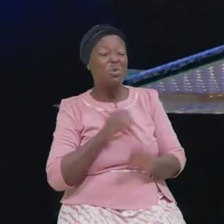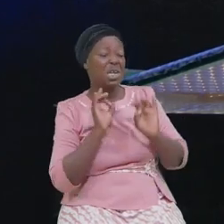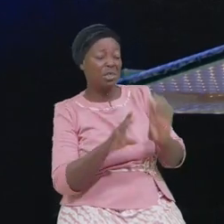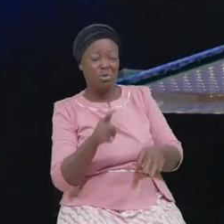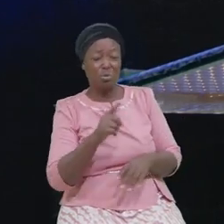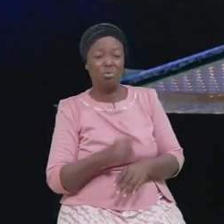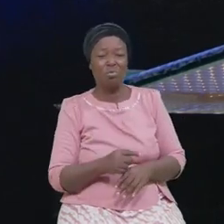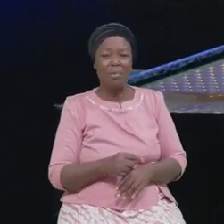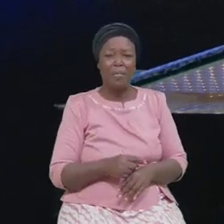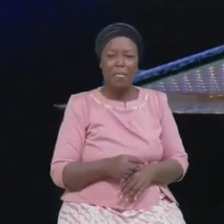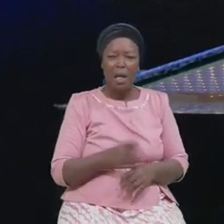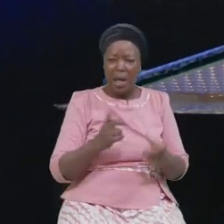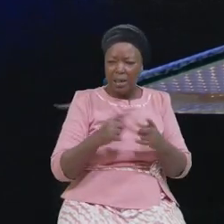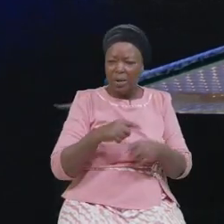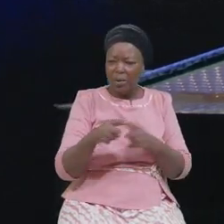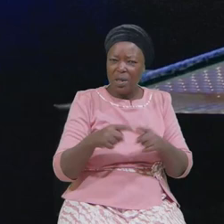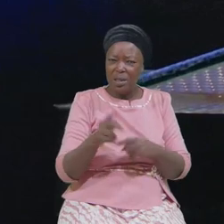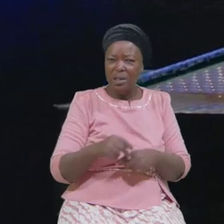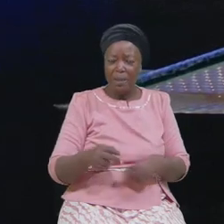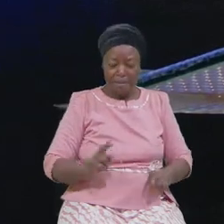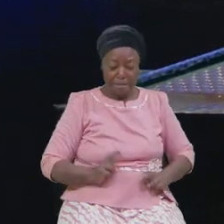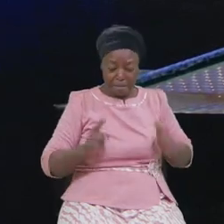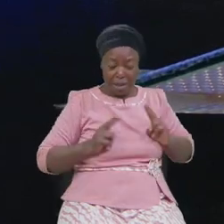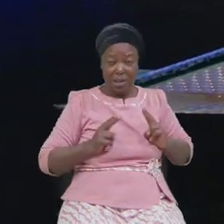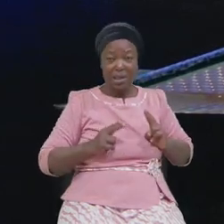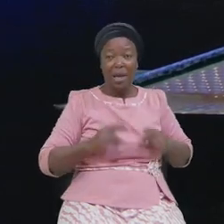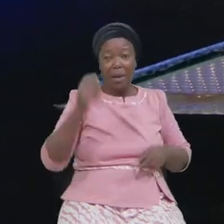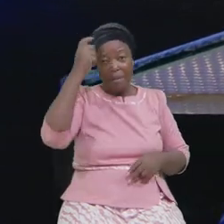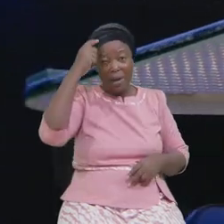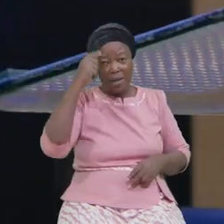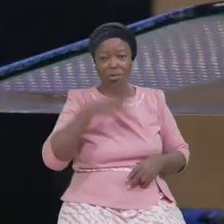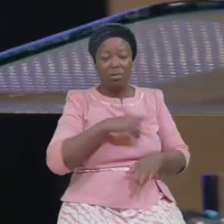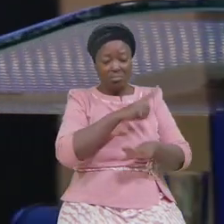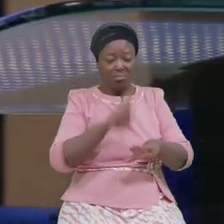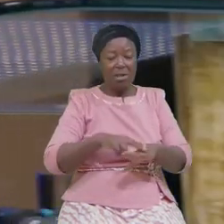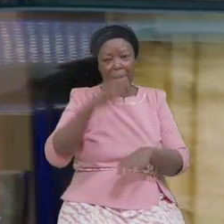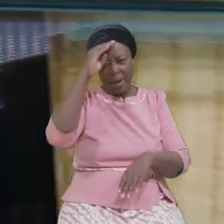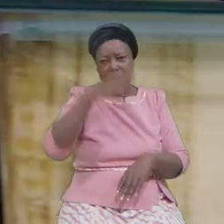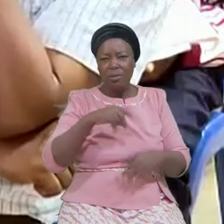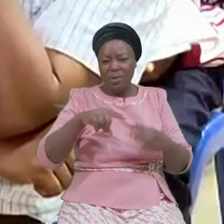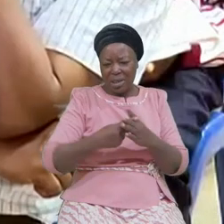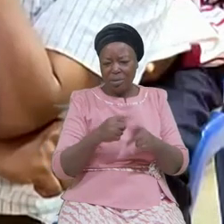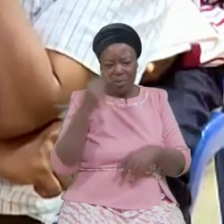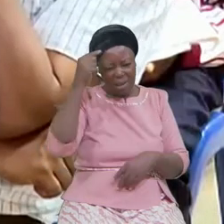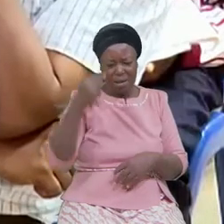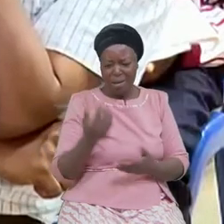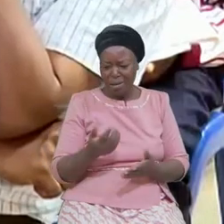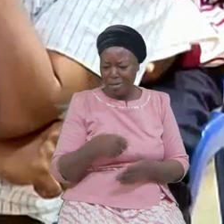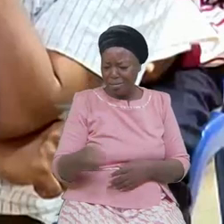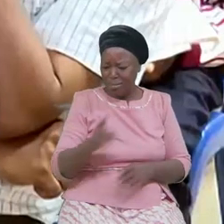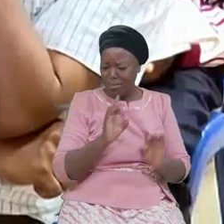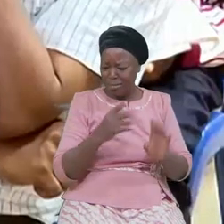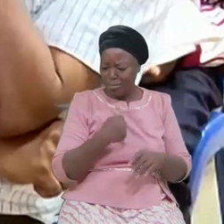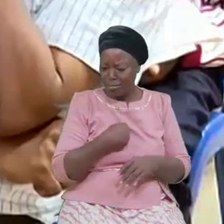you. And the way the human mind works, ordinary man, you'll be thinking of, they hate me. They hate me. If you want